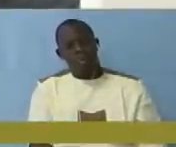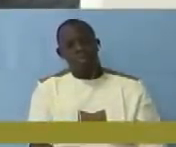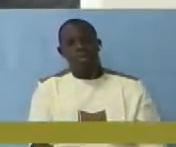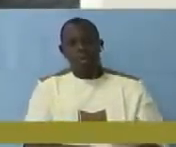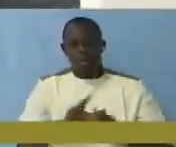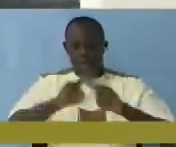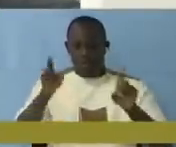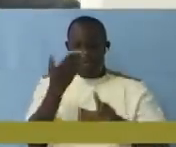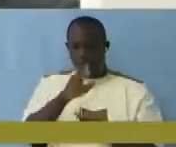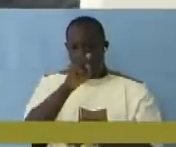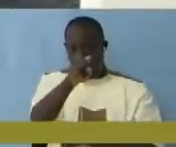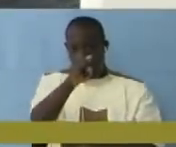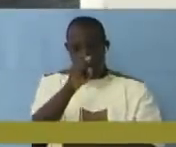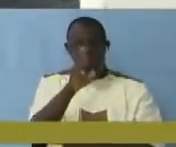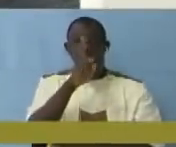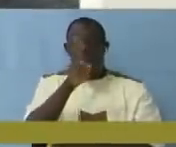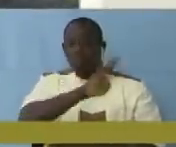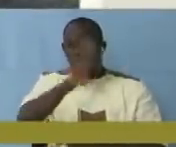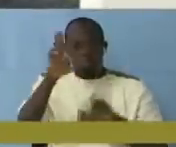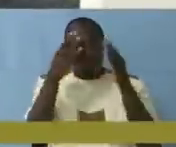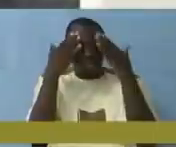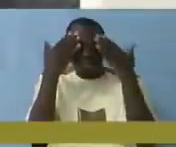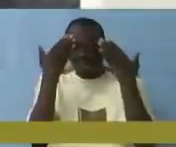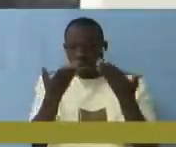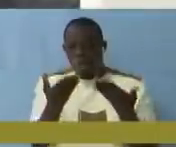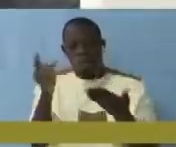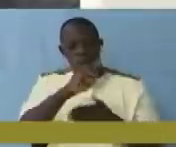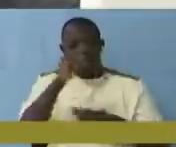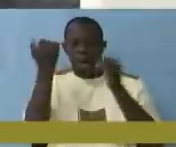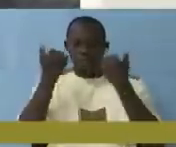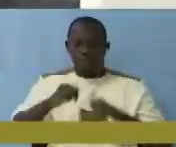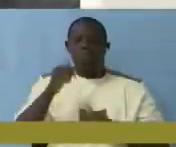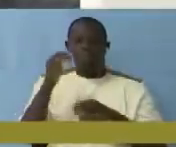unlike you who did not know what was going on,